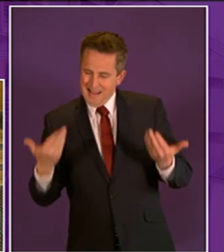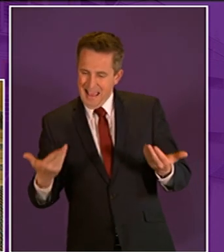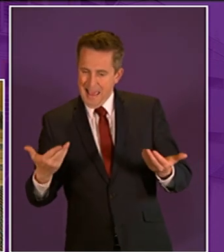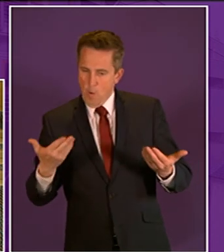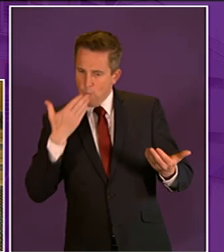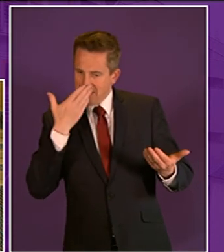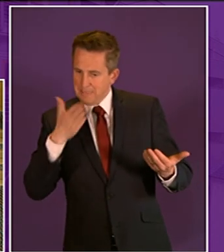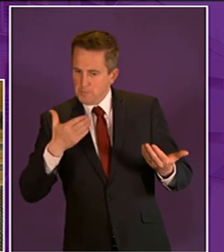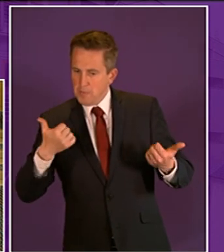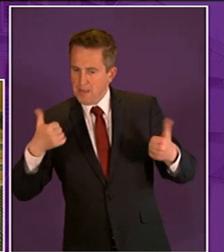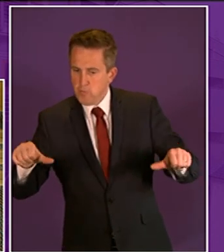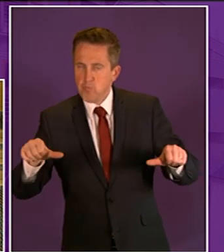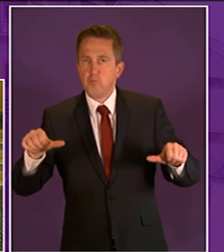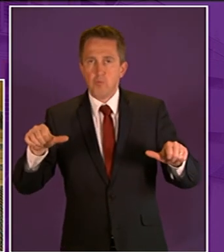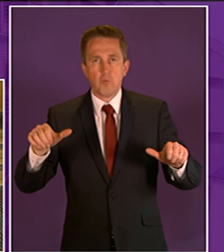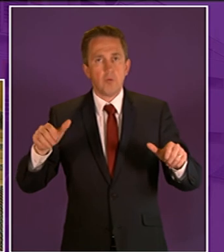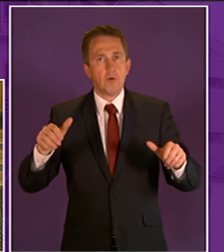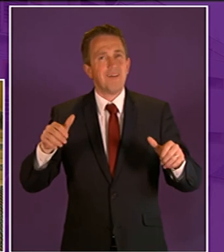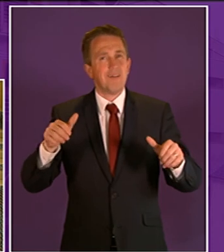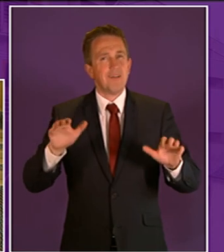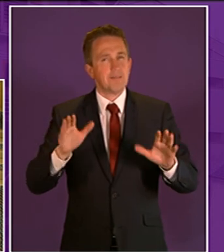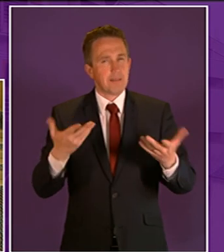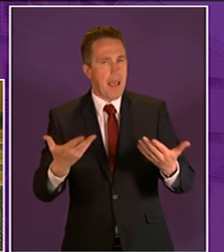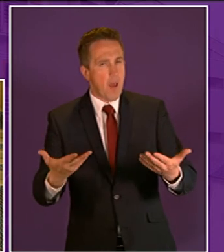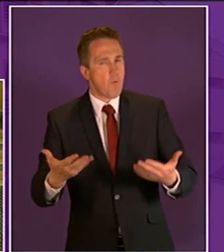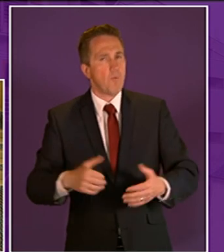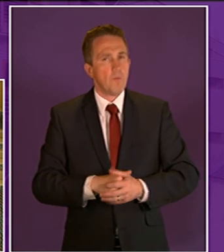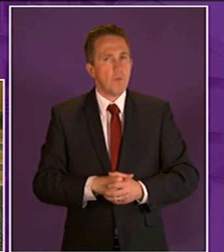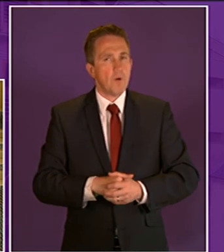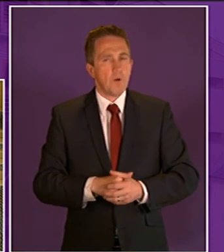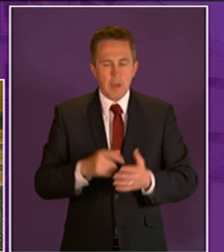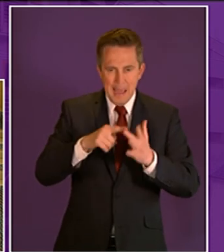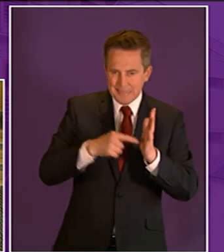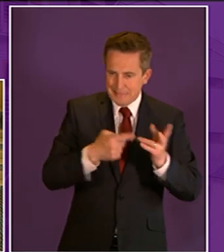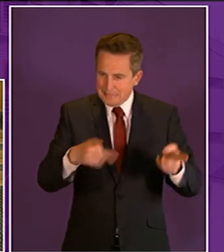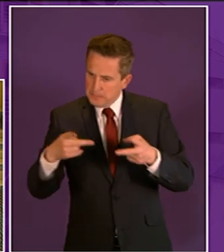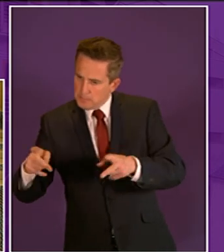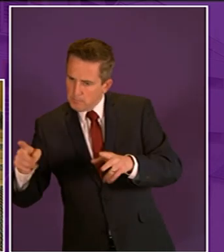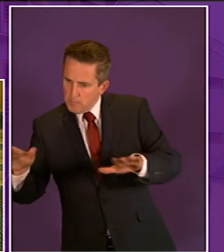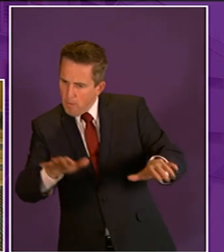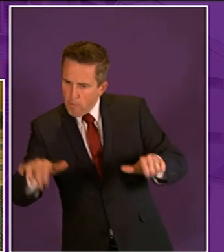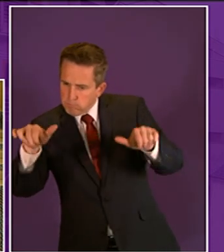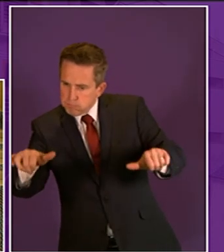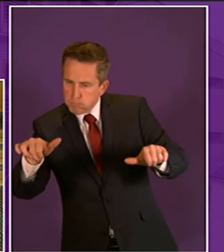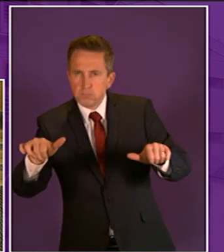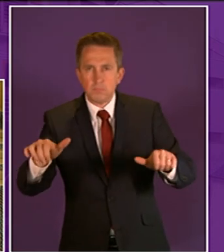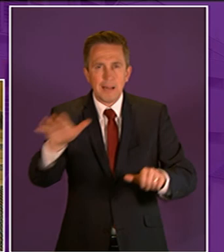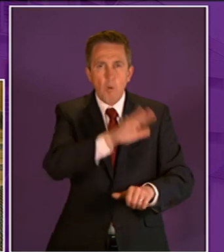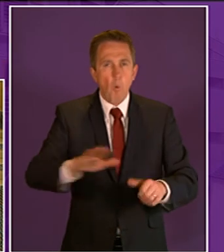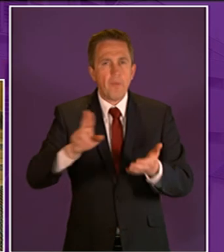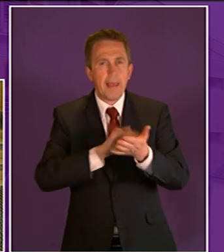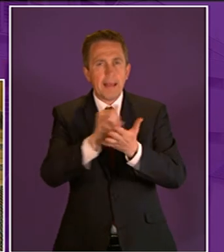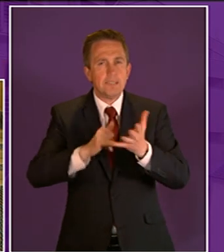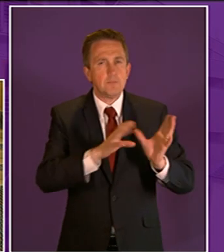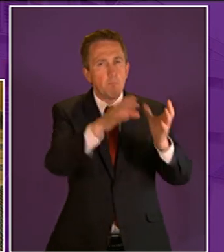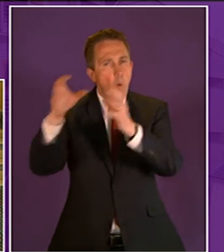and that's why we're now able to really have got systems back working normally by and large, and we